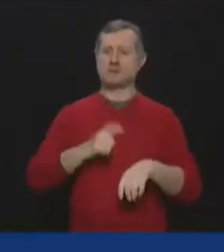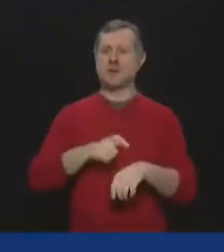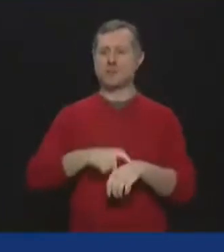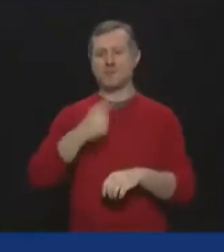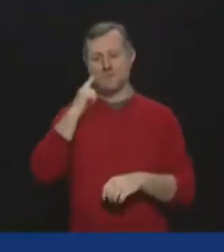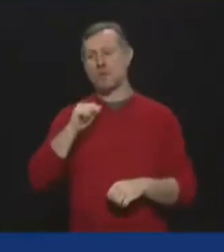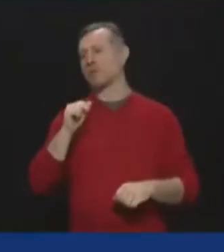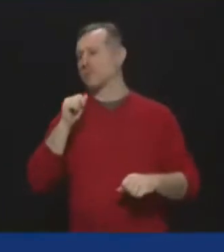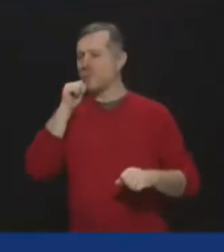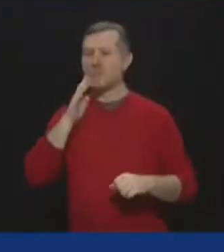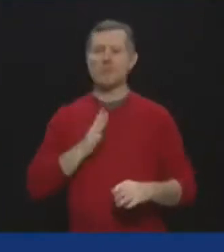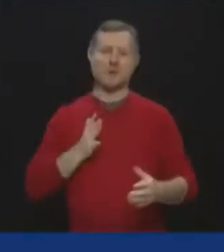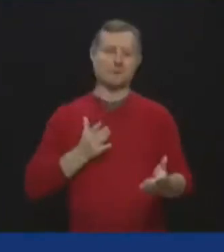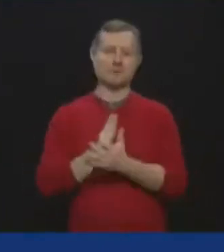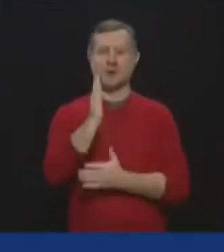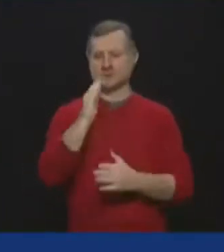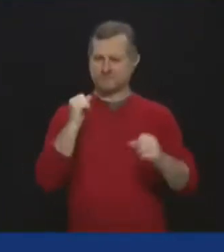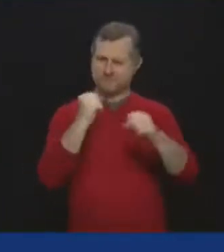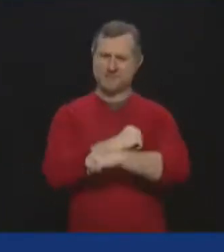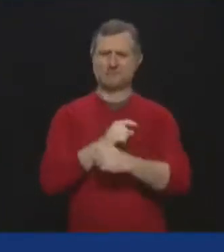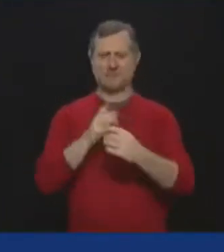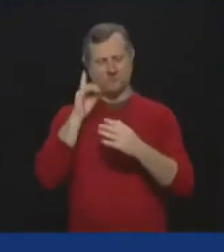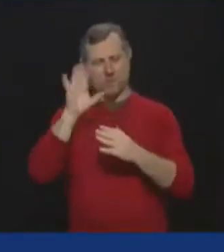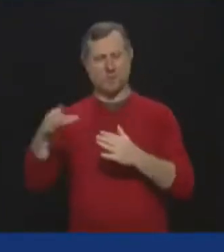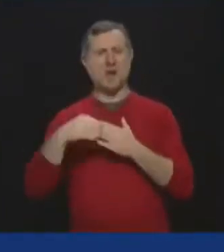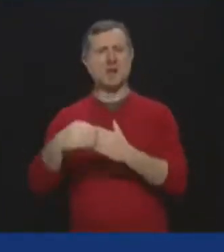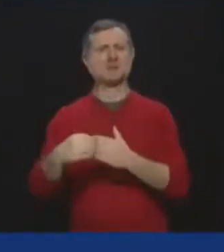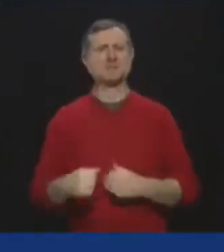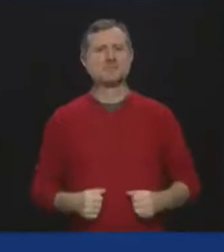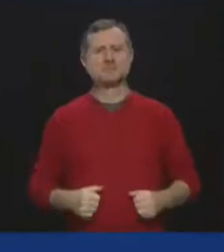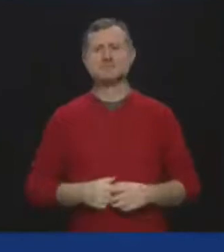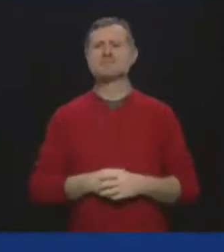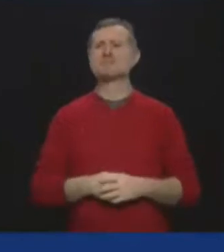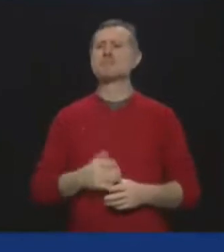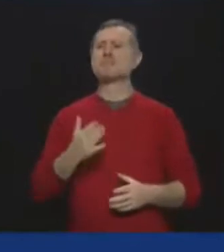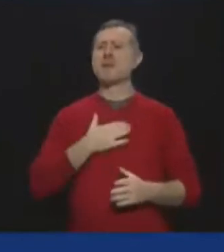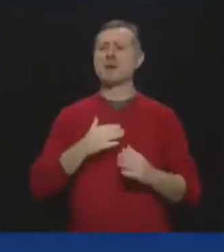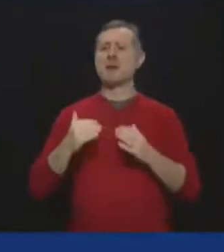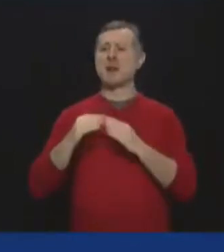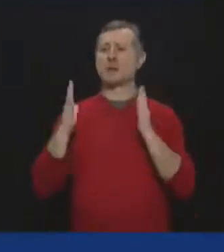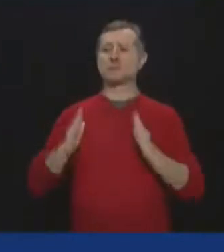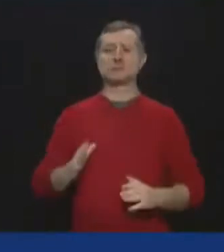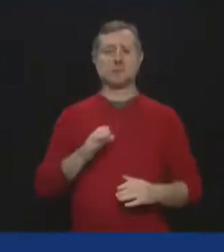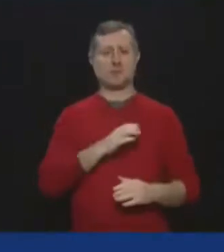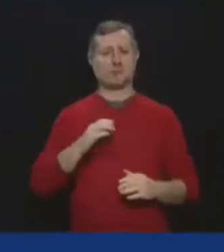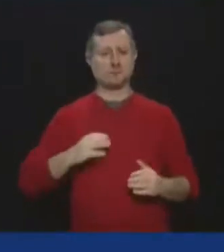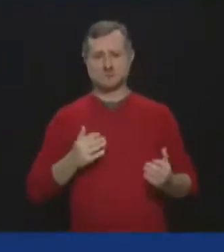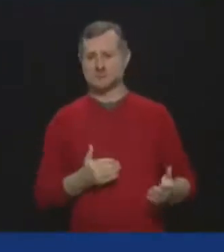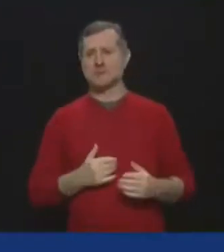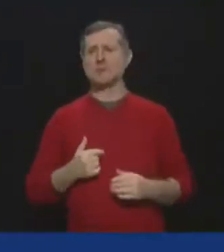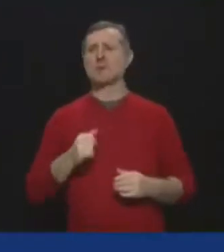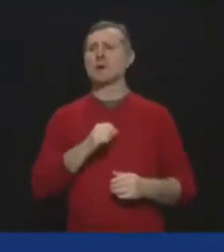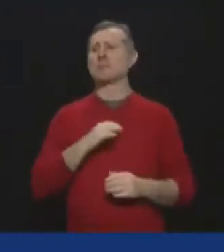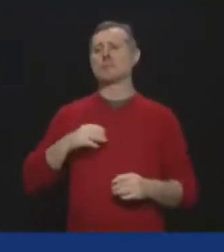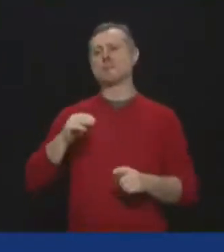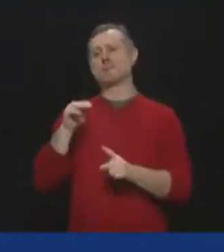you so much, Governor, for your leadership on this. I want to recognize my colleague in Congress, Congresswoman Maloney, who has spent her career working